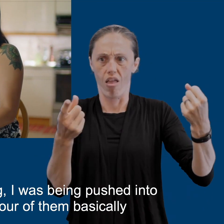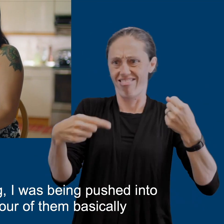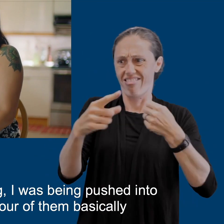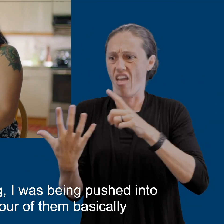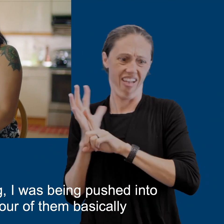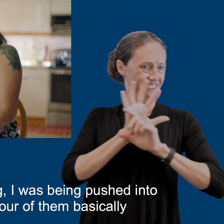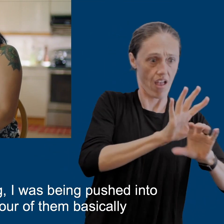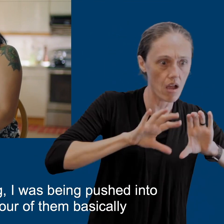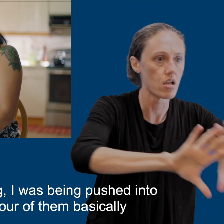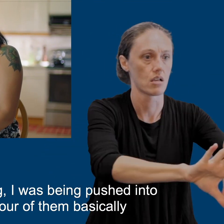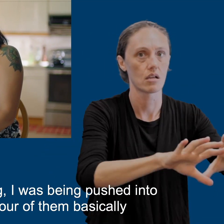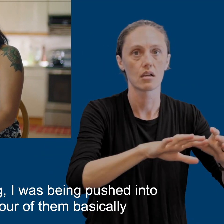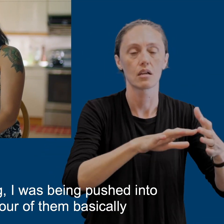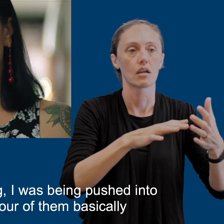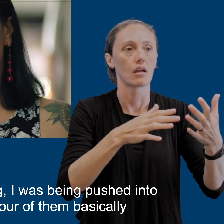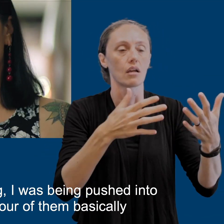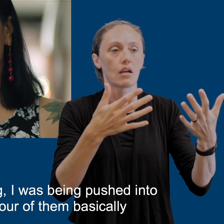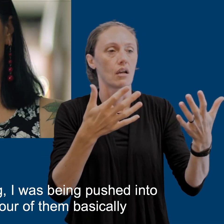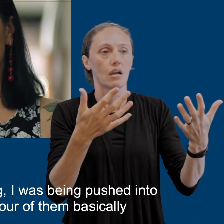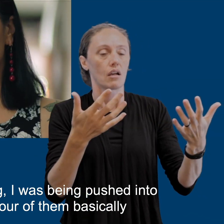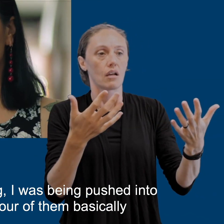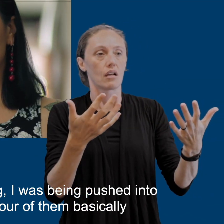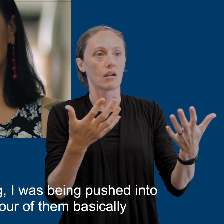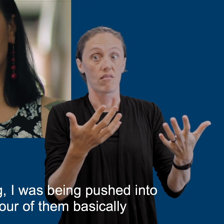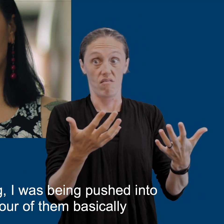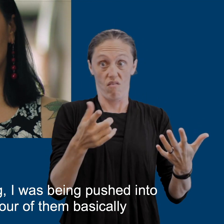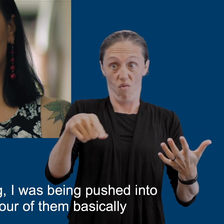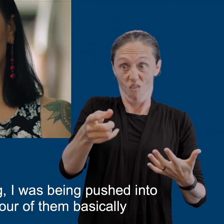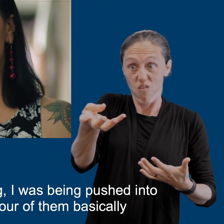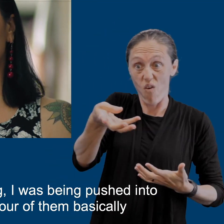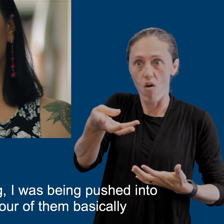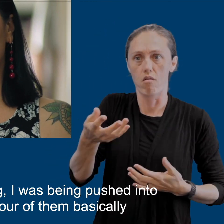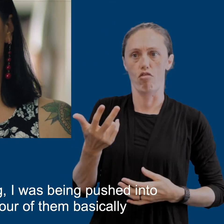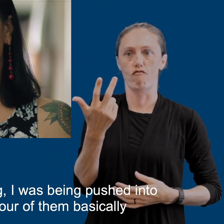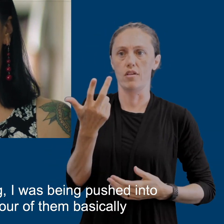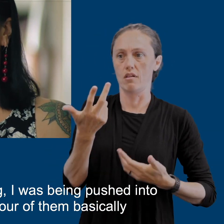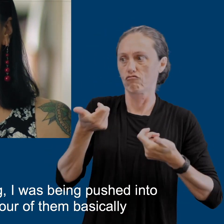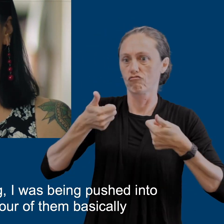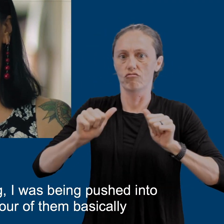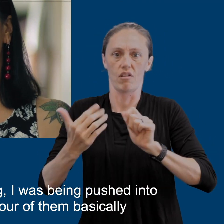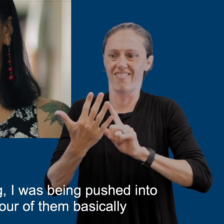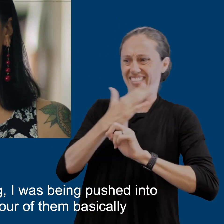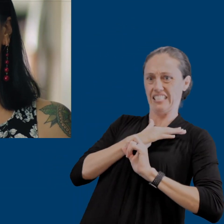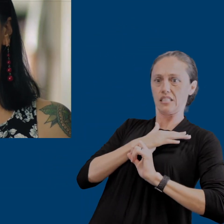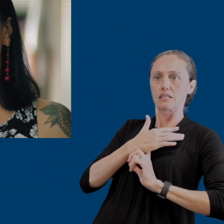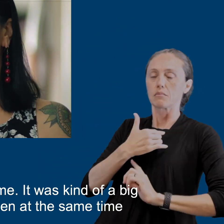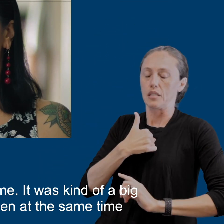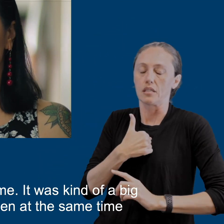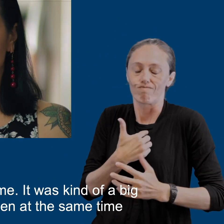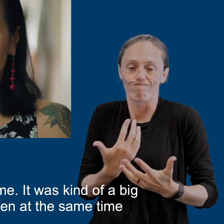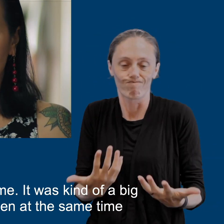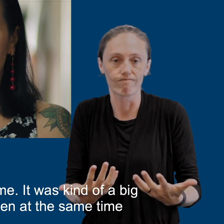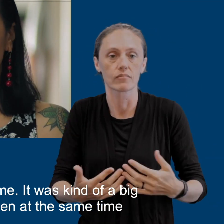being pushed into the car, and 3 of the 4 of them tried basically